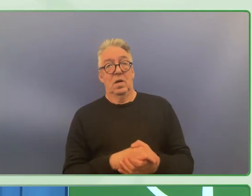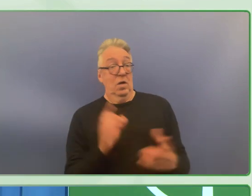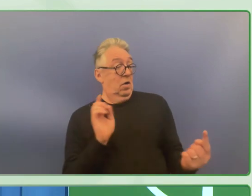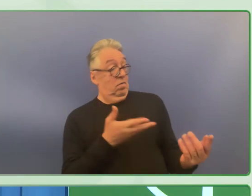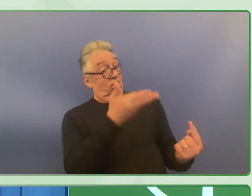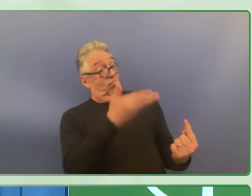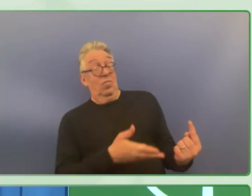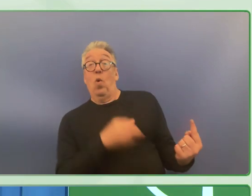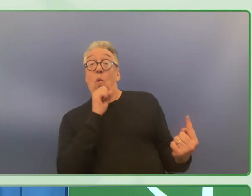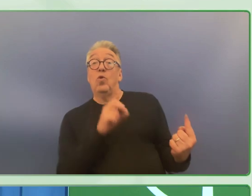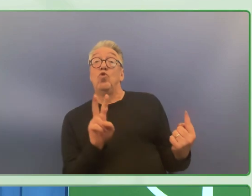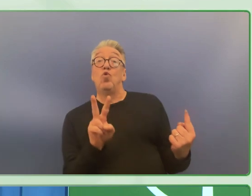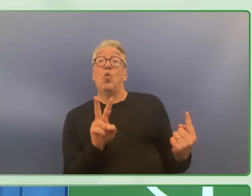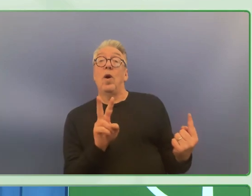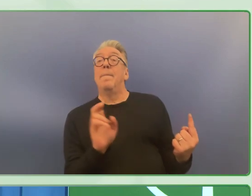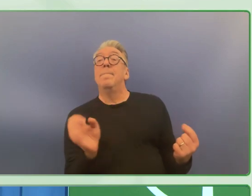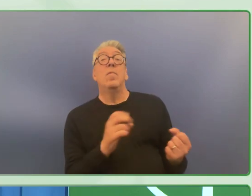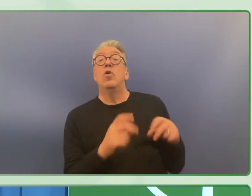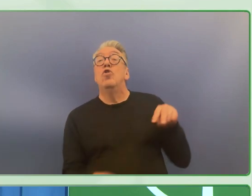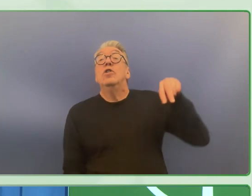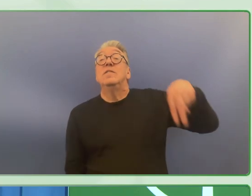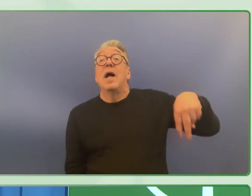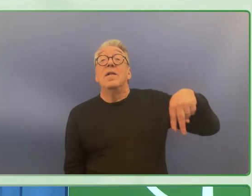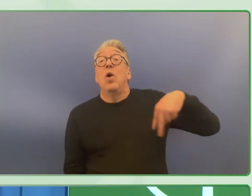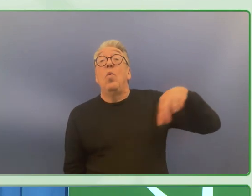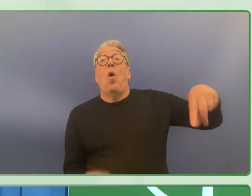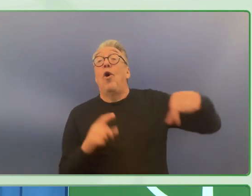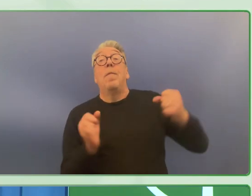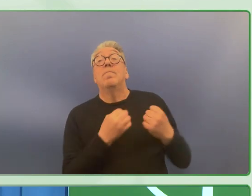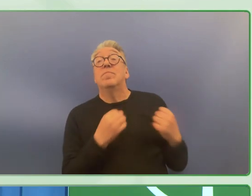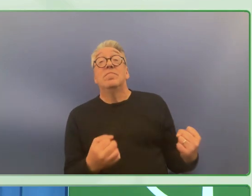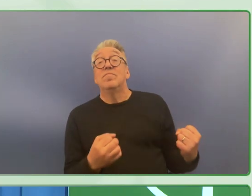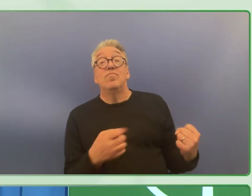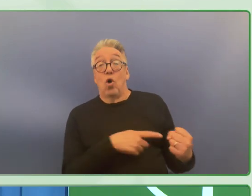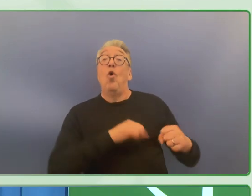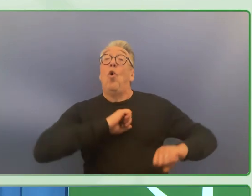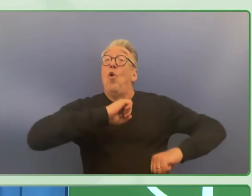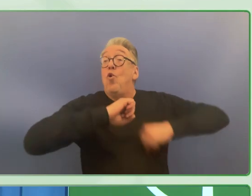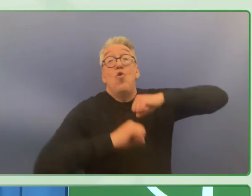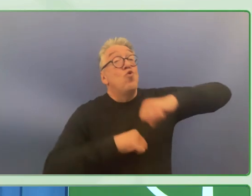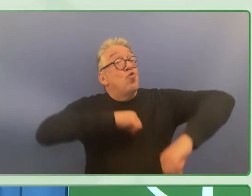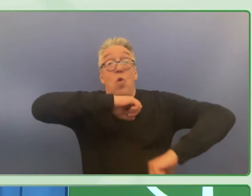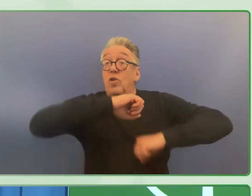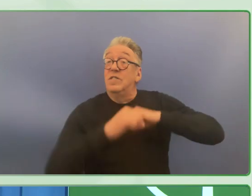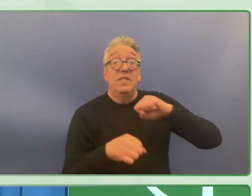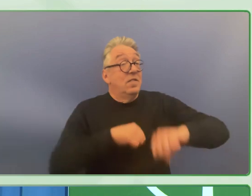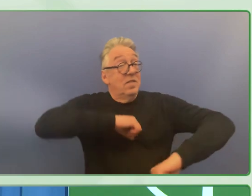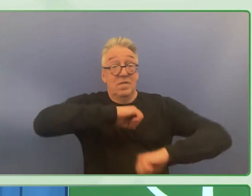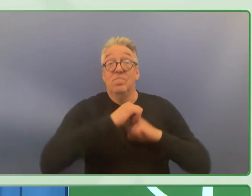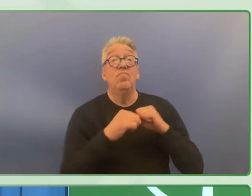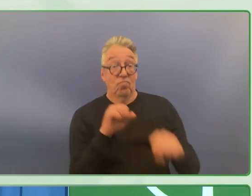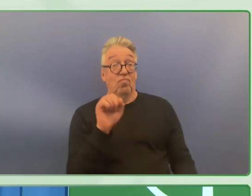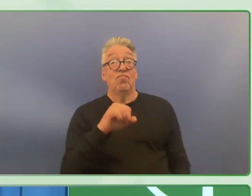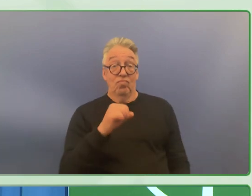or walk on his legs. This means that he crawls on his knees and elbows to